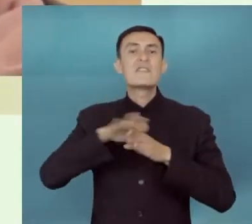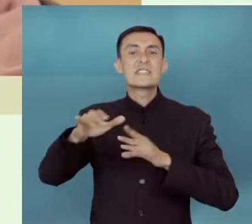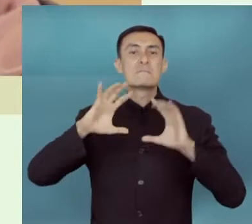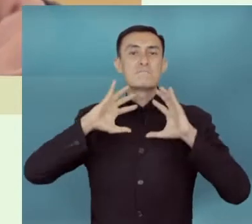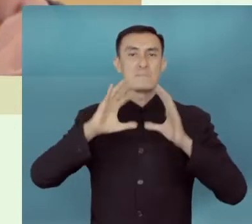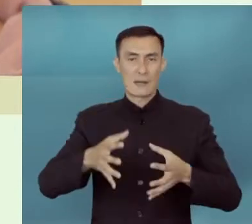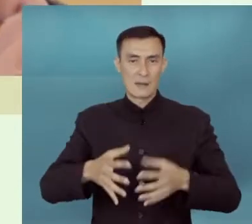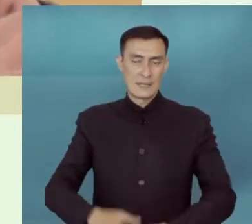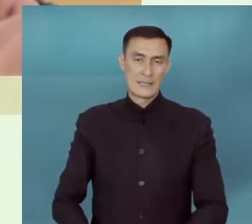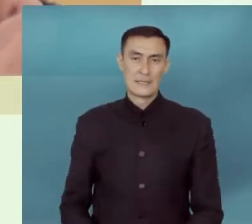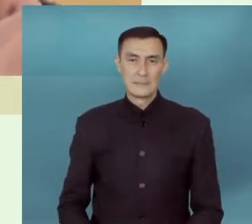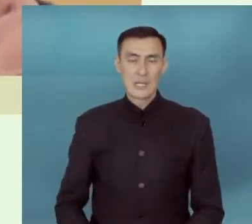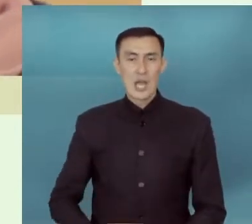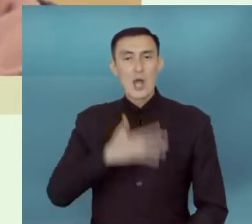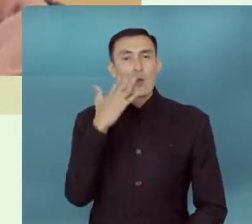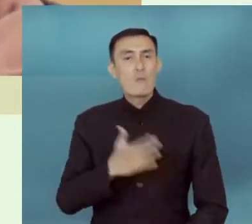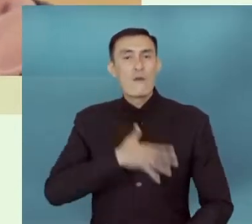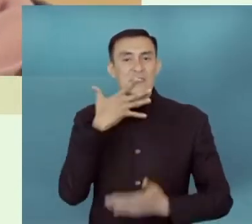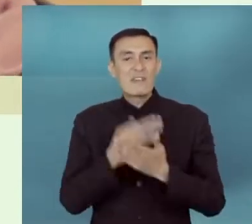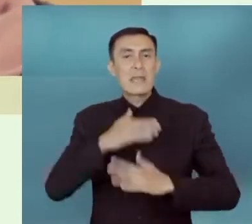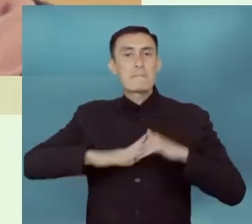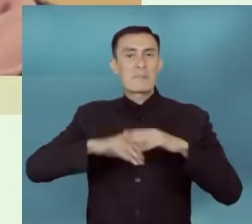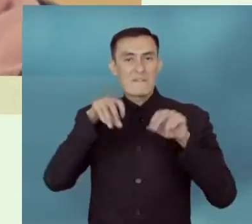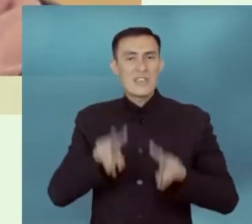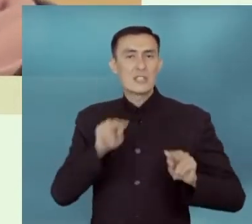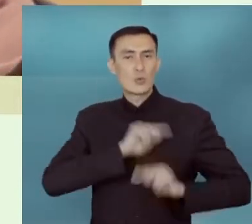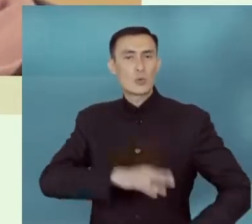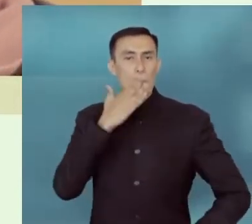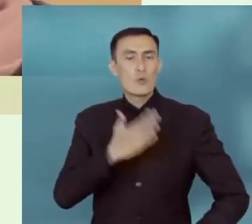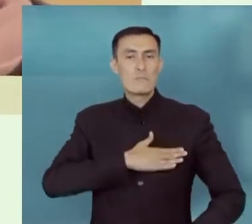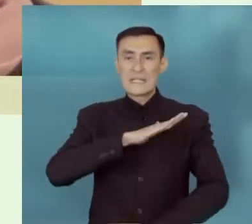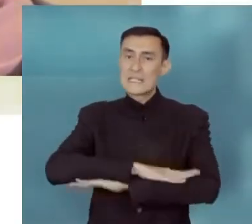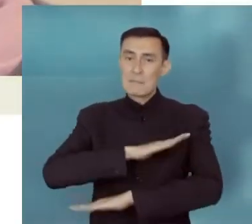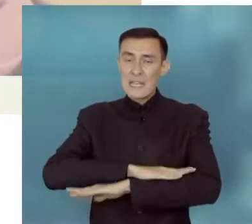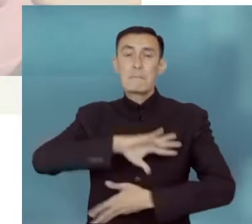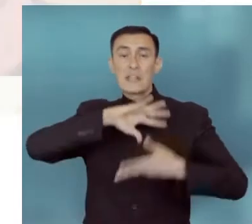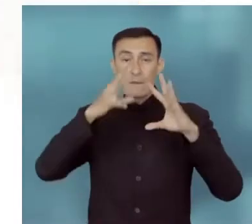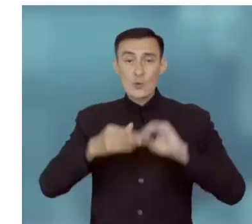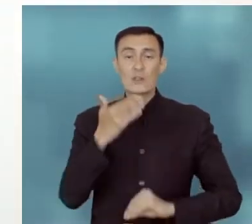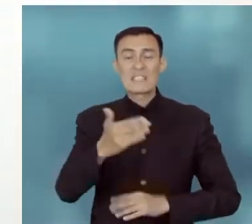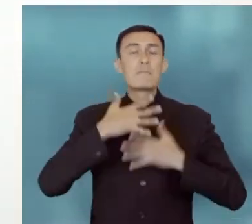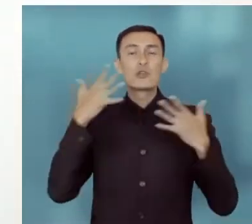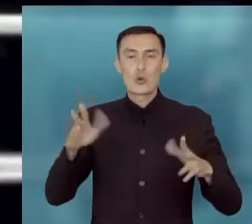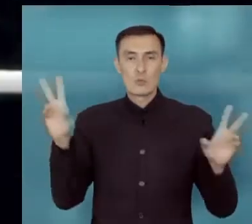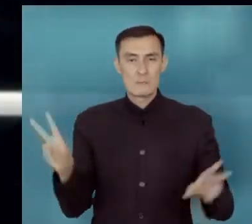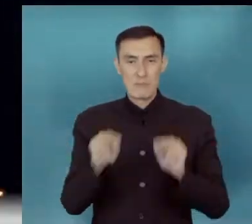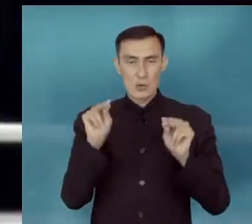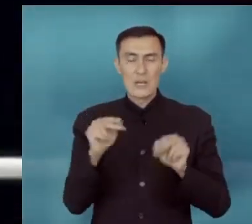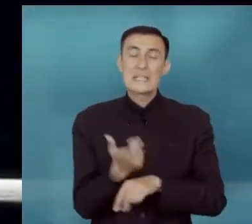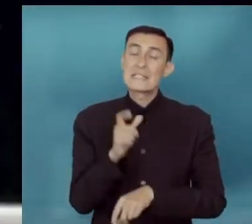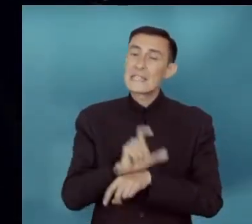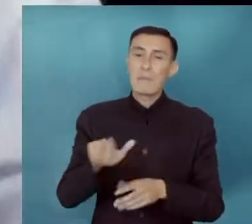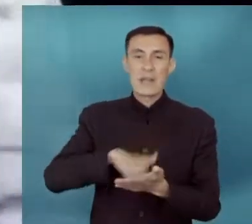Love for your profession, hard work and discipline will lead you to great success. And most